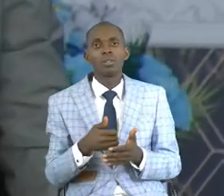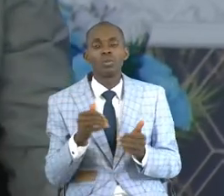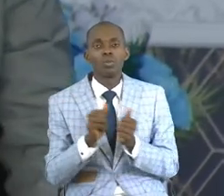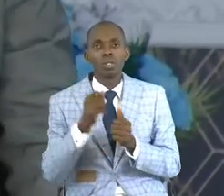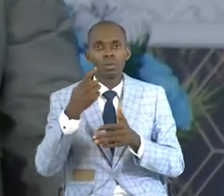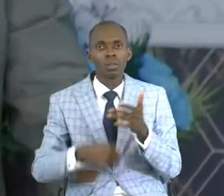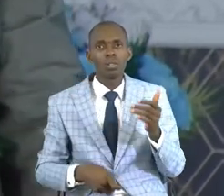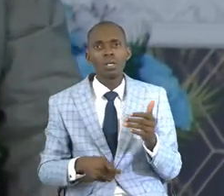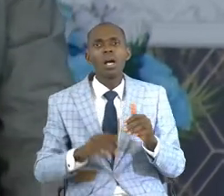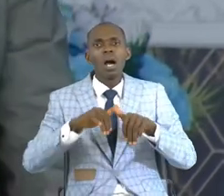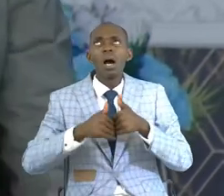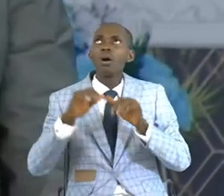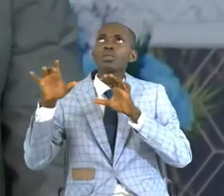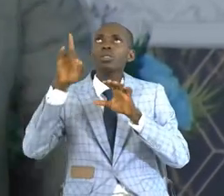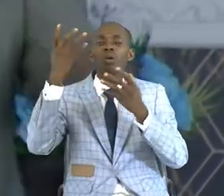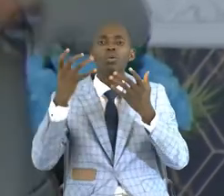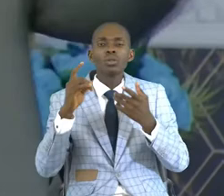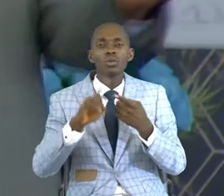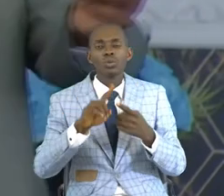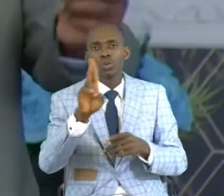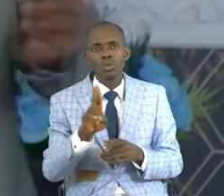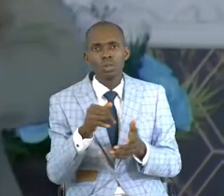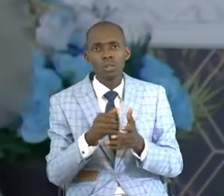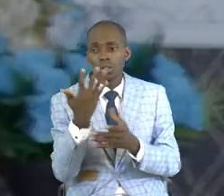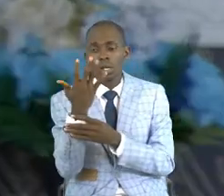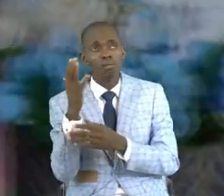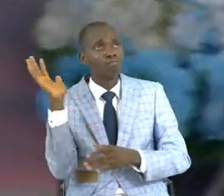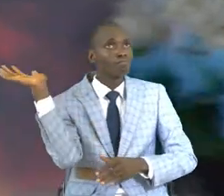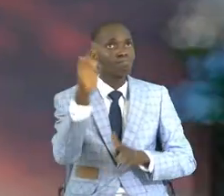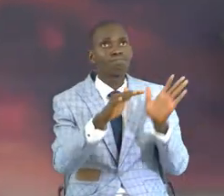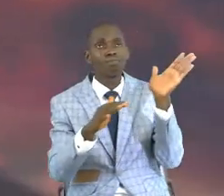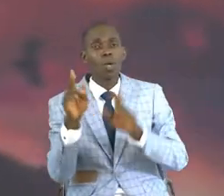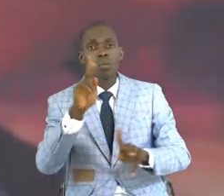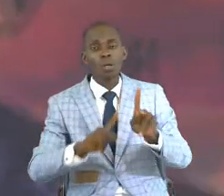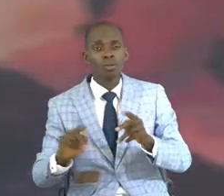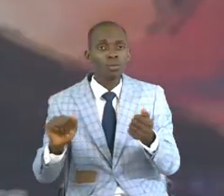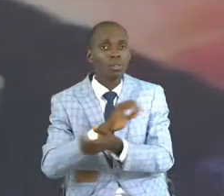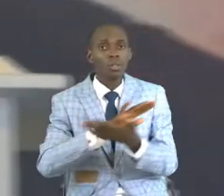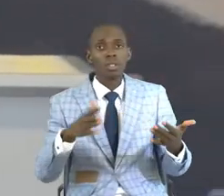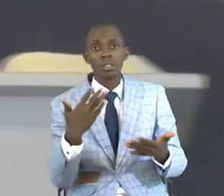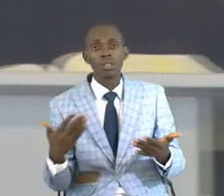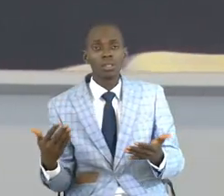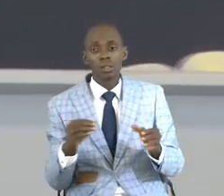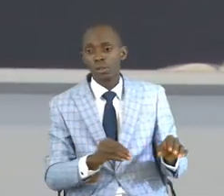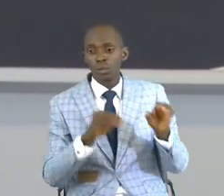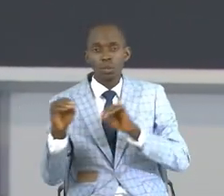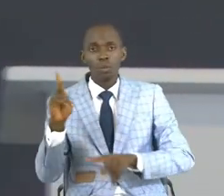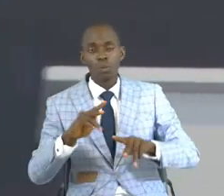use this hand? Slap people, destroy things, set people on fire, and